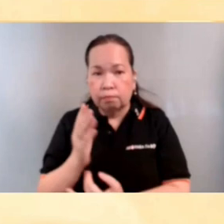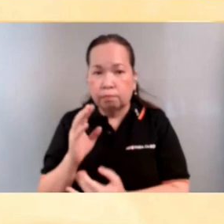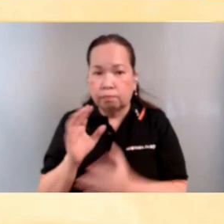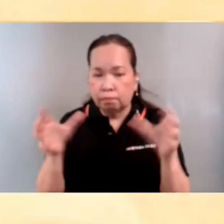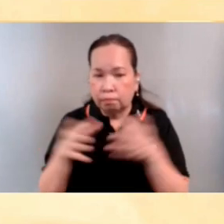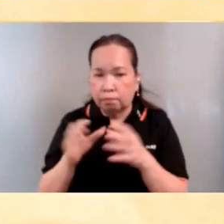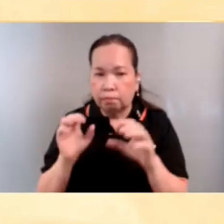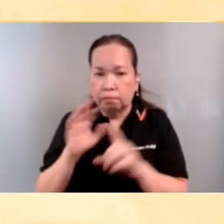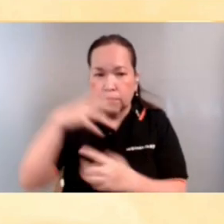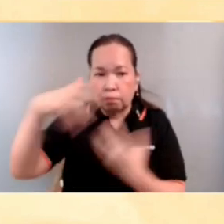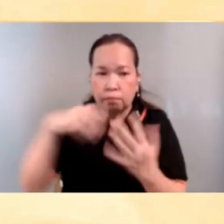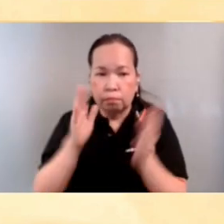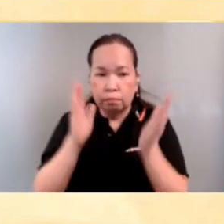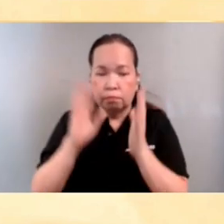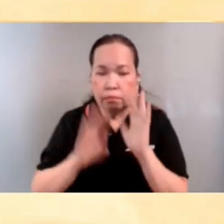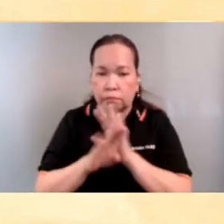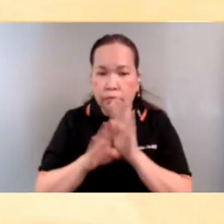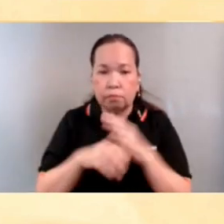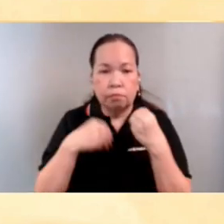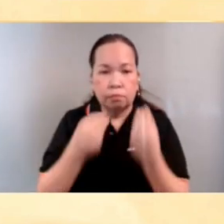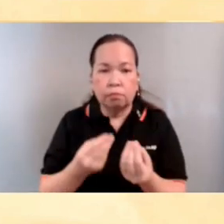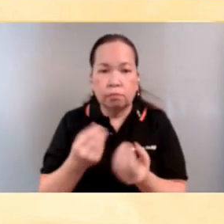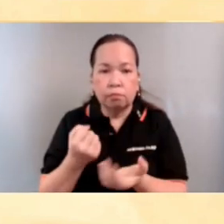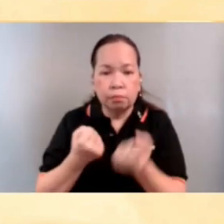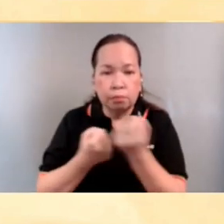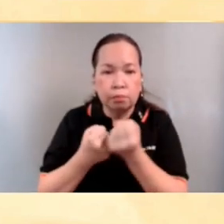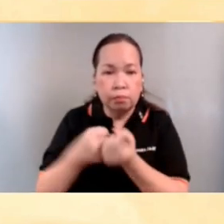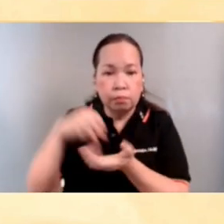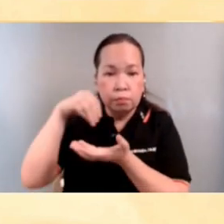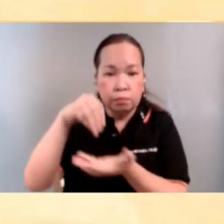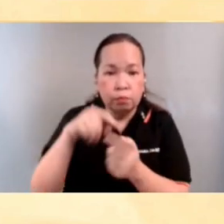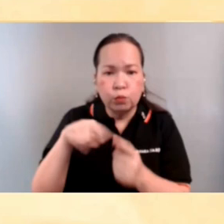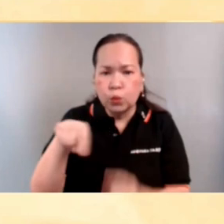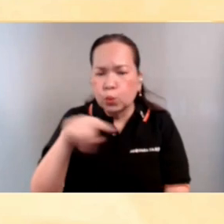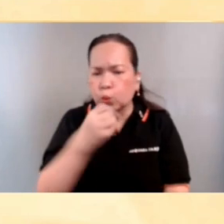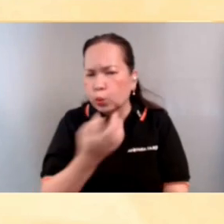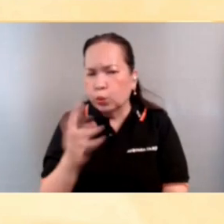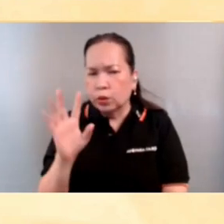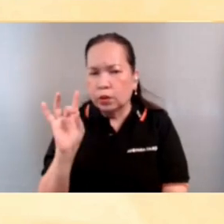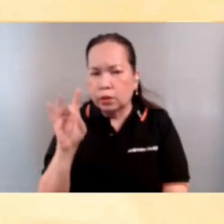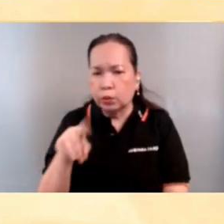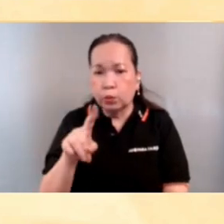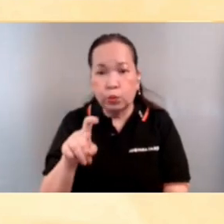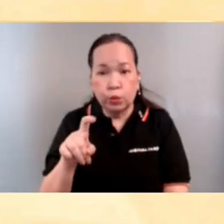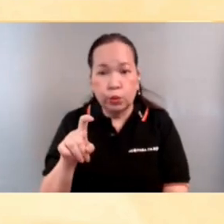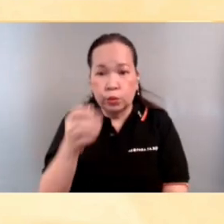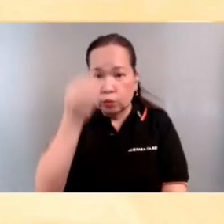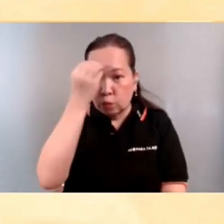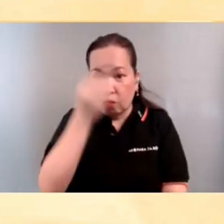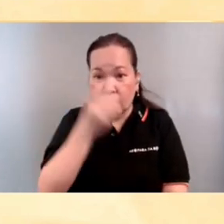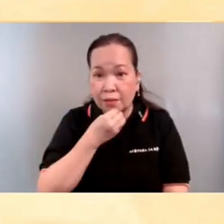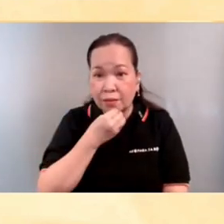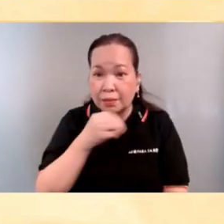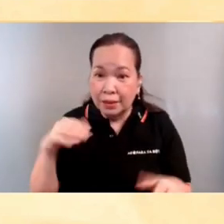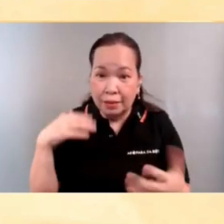reported that it was able to grant financial assistance to about 8,100 orphans in the region. These